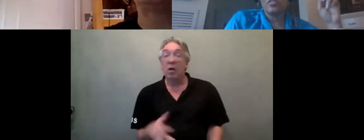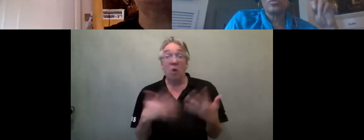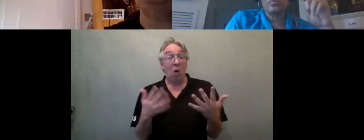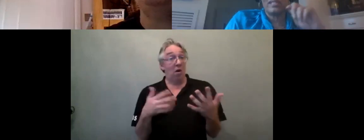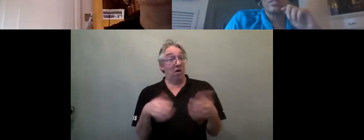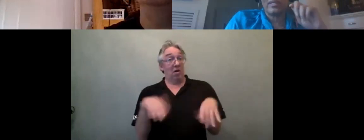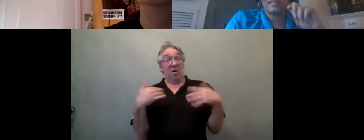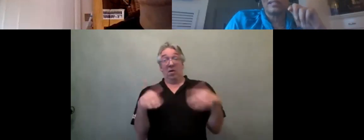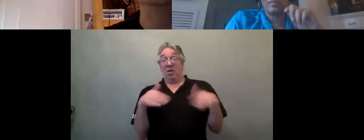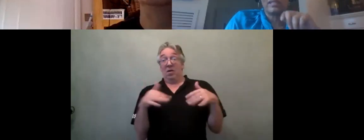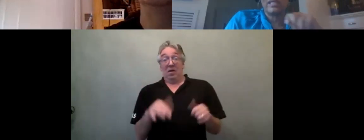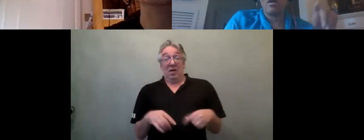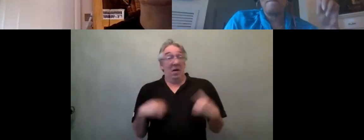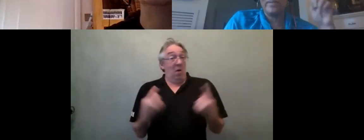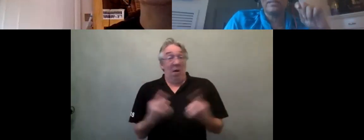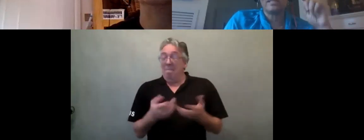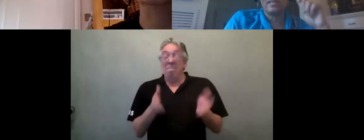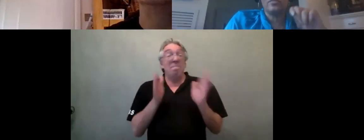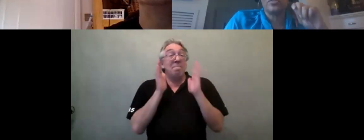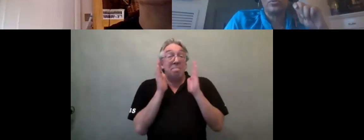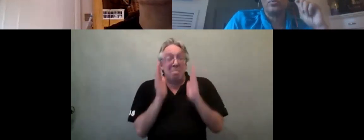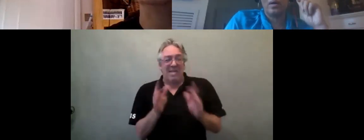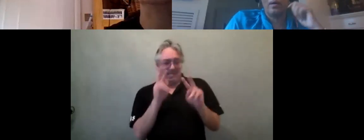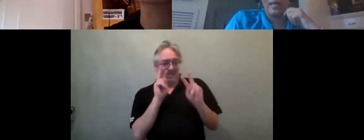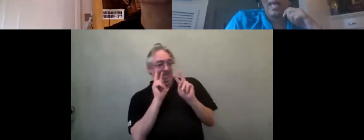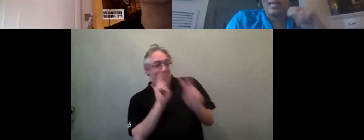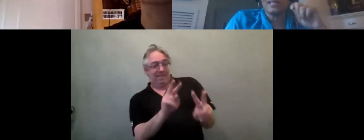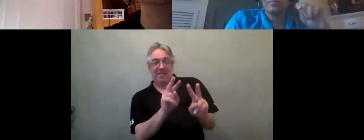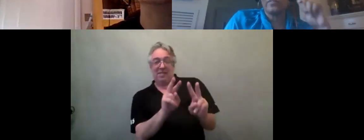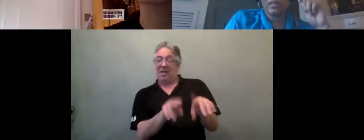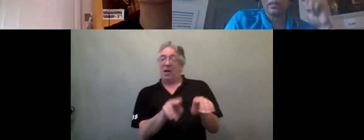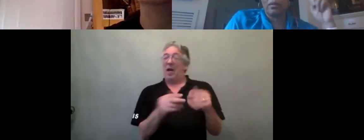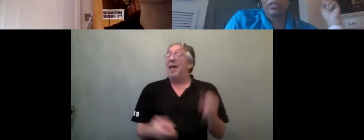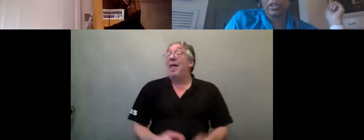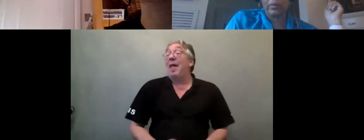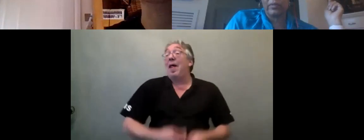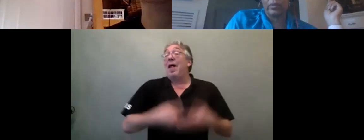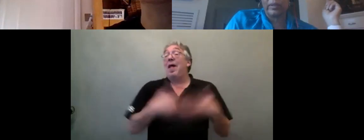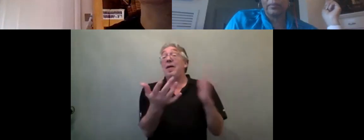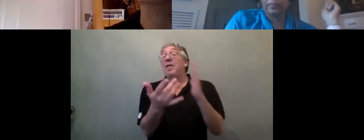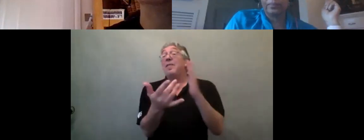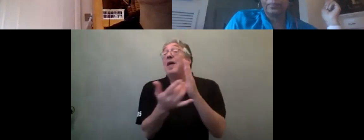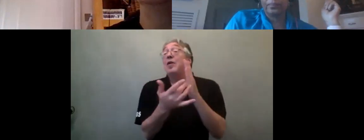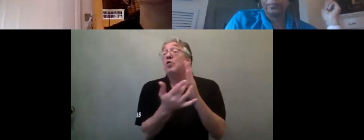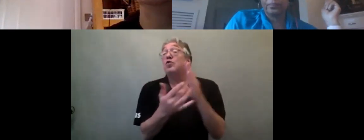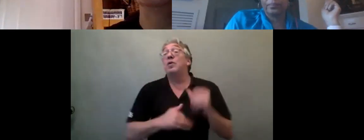and issues related to accessibility are built into any type of technology going forward.